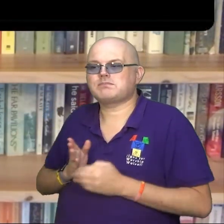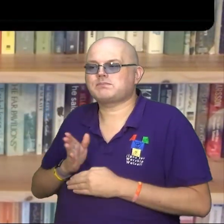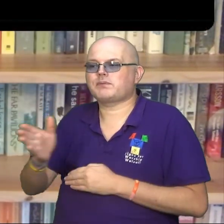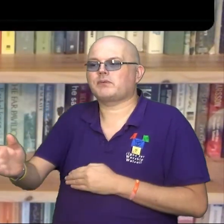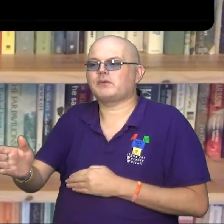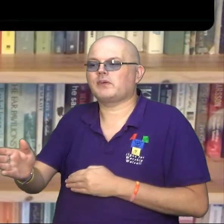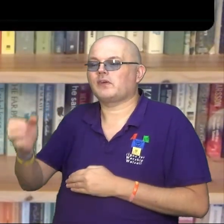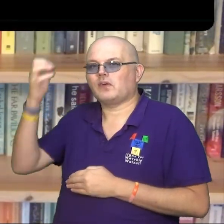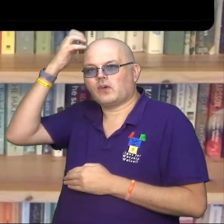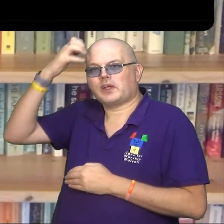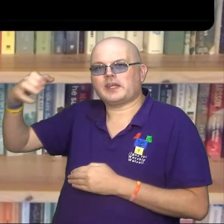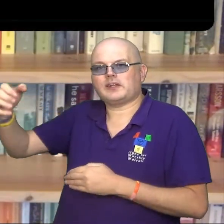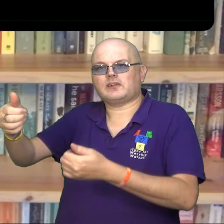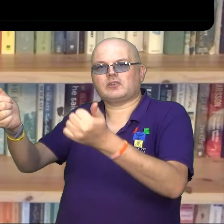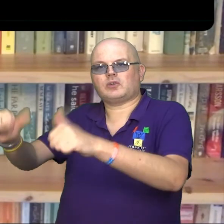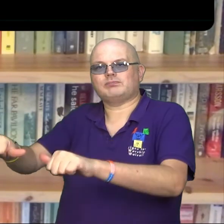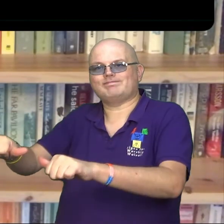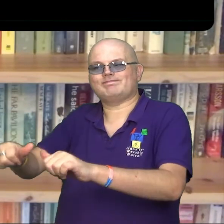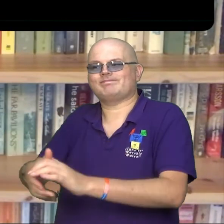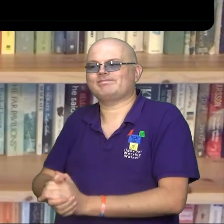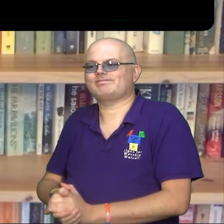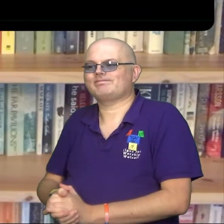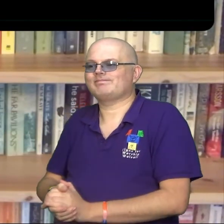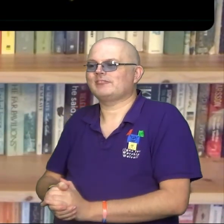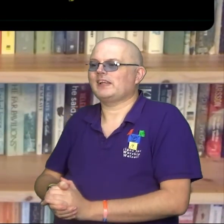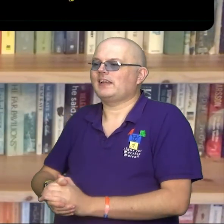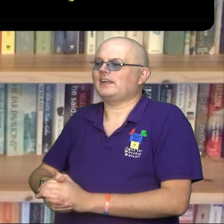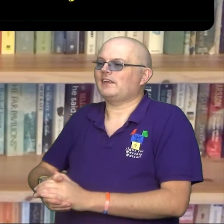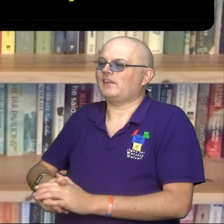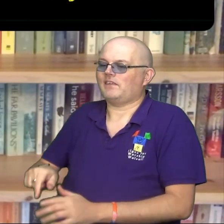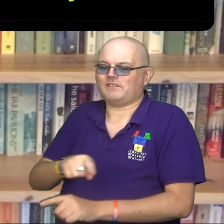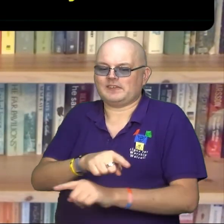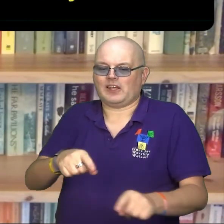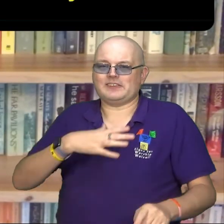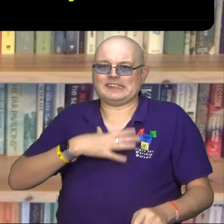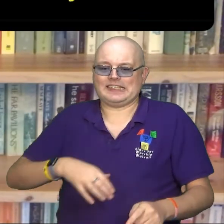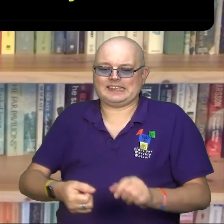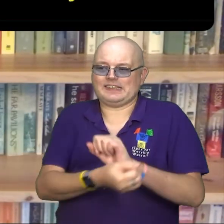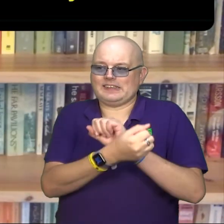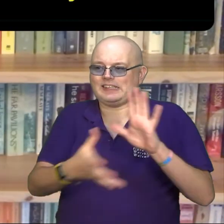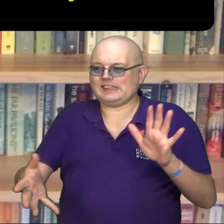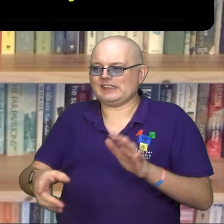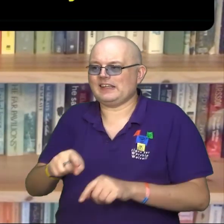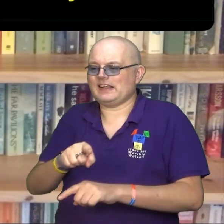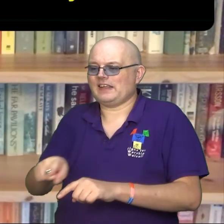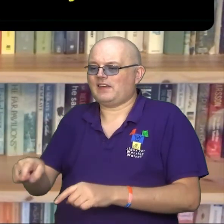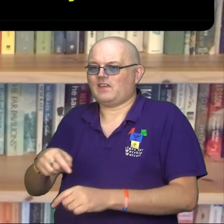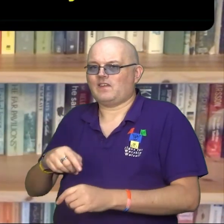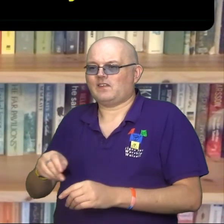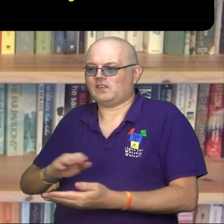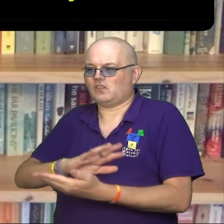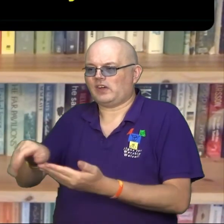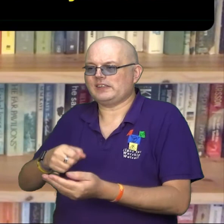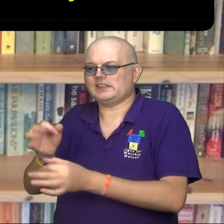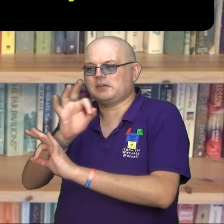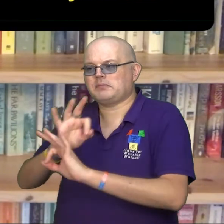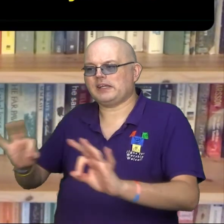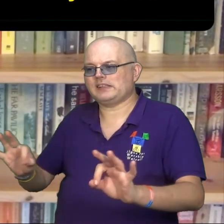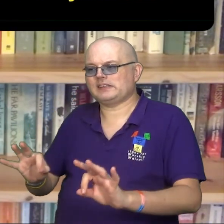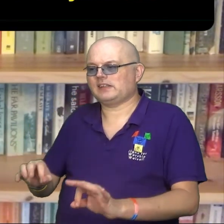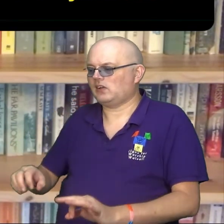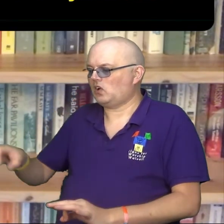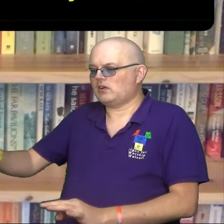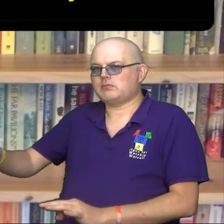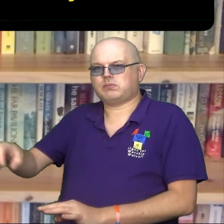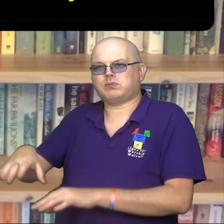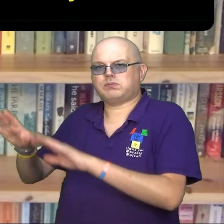God of our pilgrimage, may your kingdom come, with deliverance for the needy, with peace for the